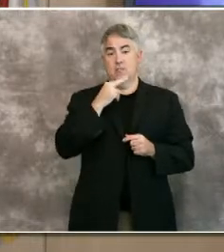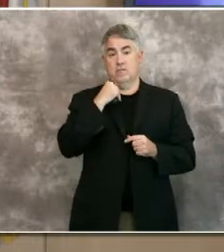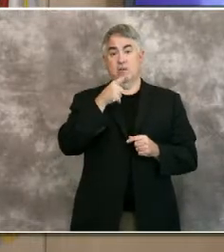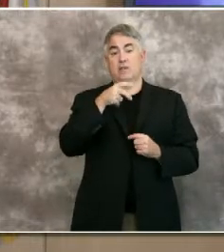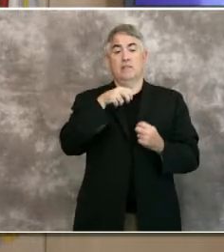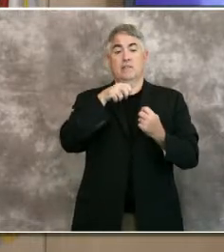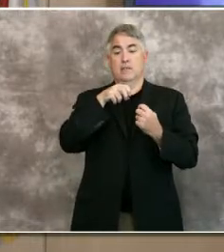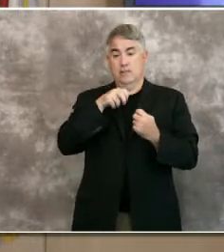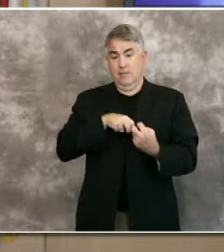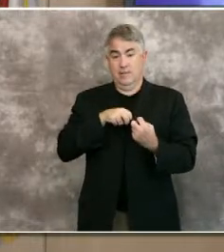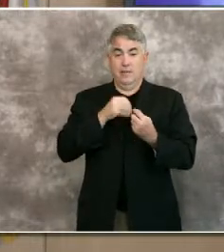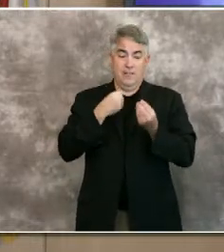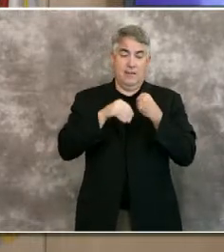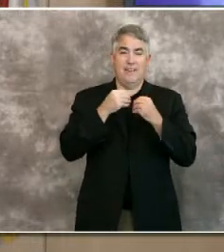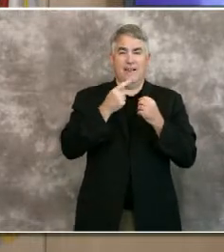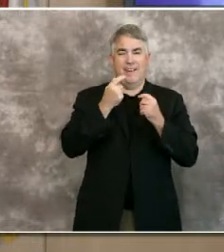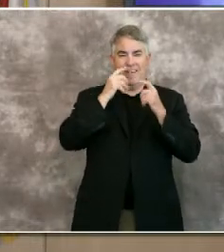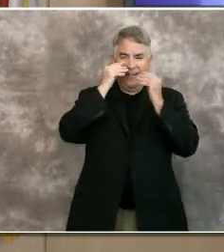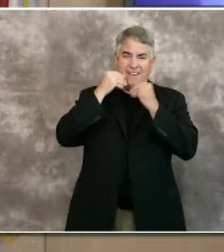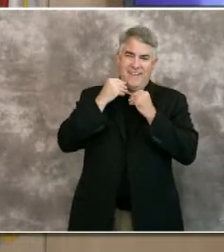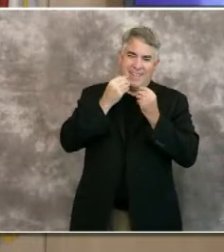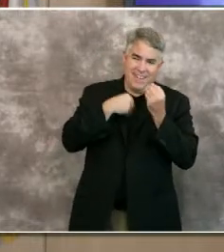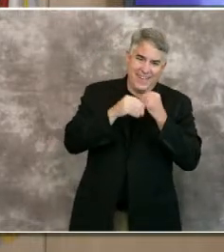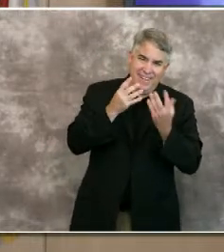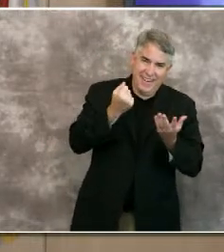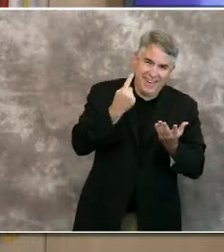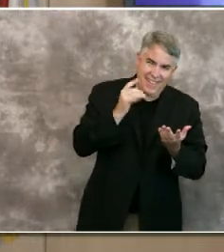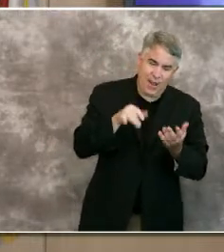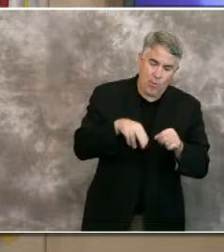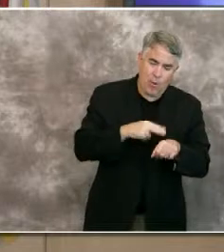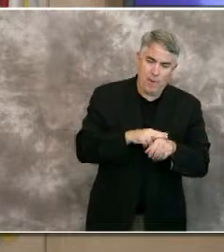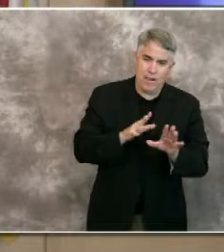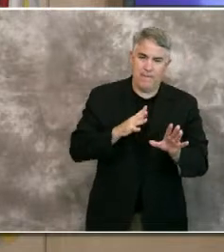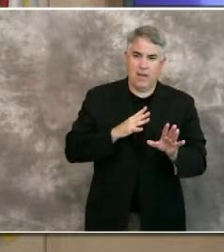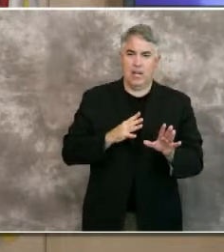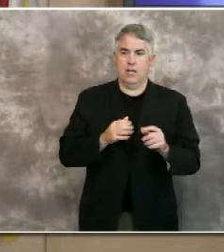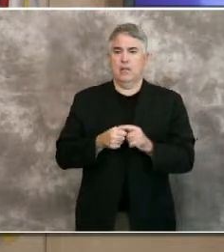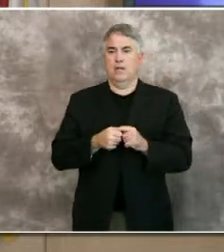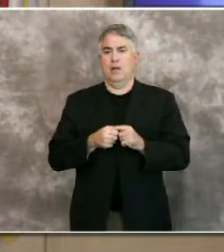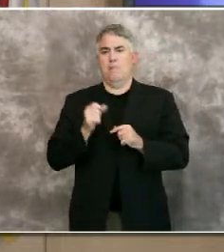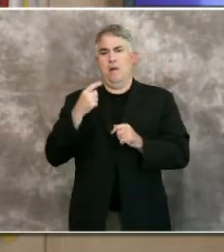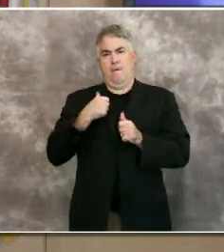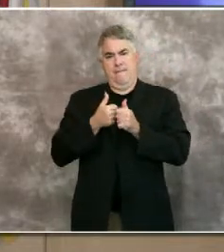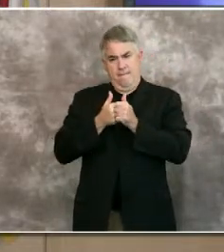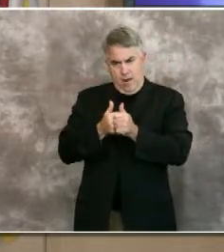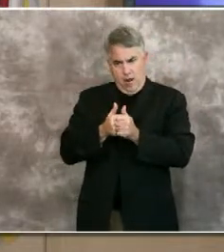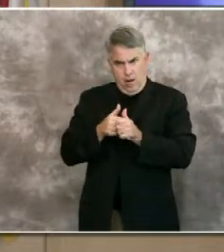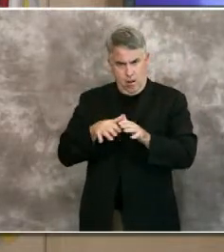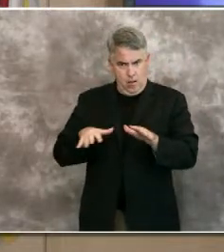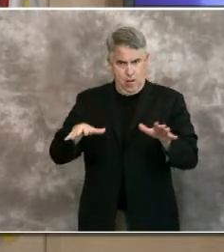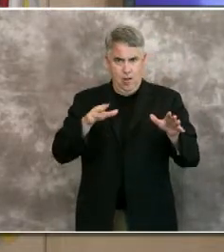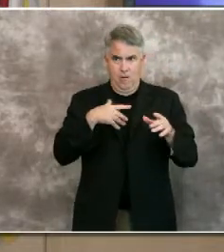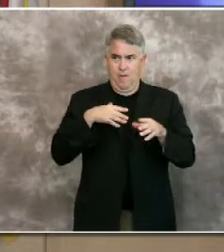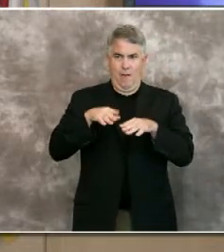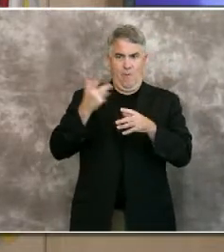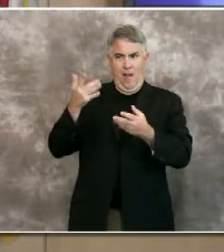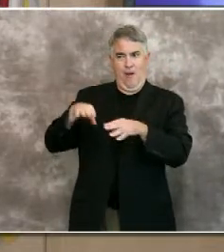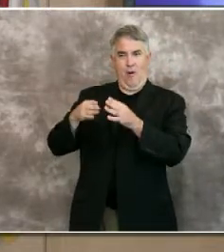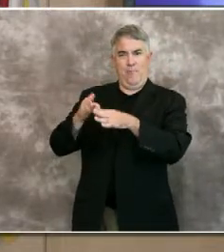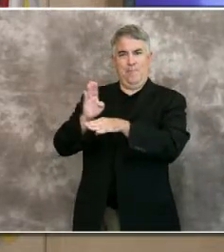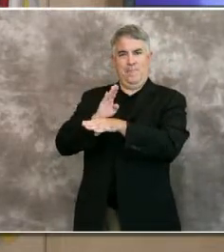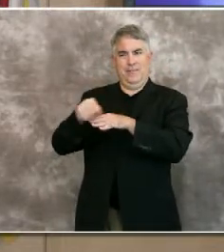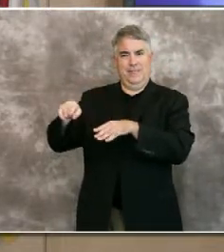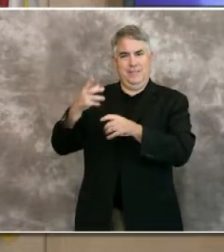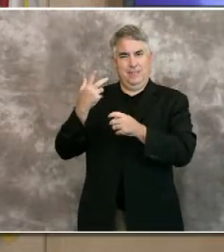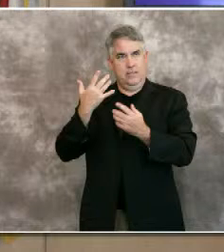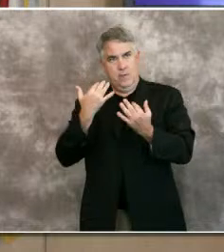little inconsistent with the reopening guidance on restaurants. So we are adhering to the reopening guidance surrounding restaurants until we get further